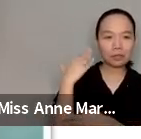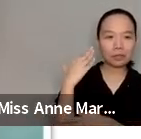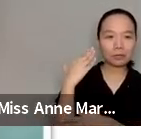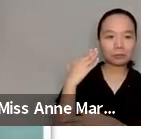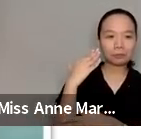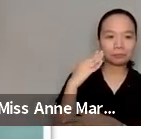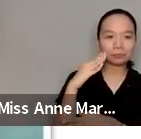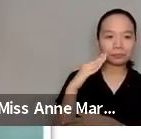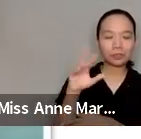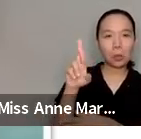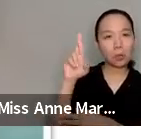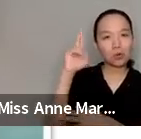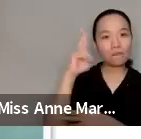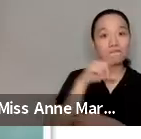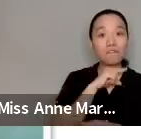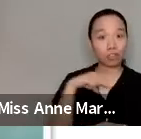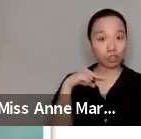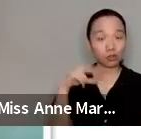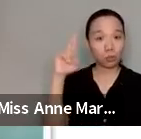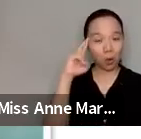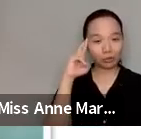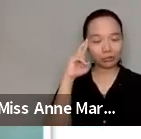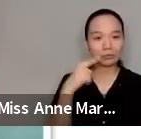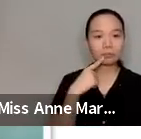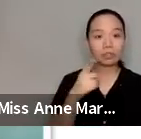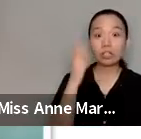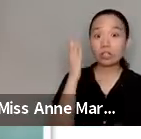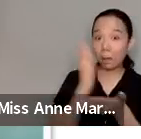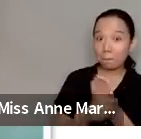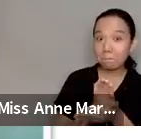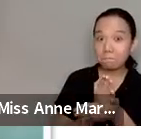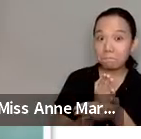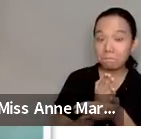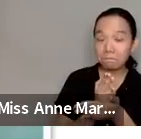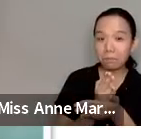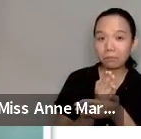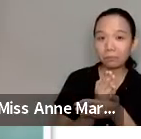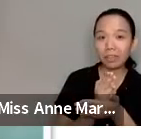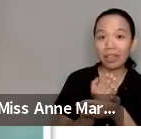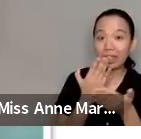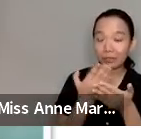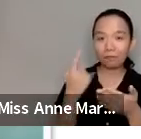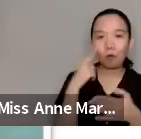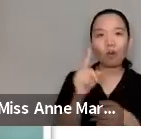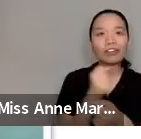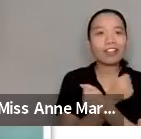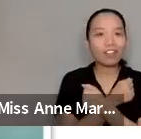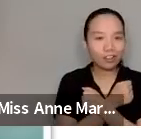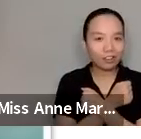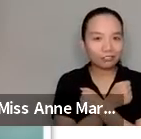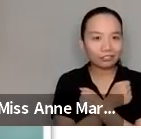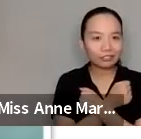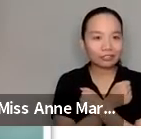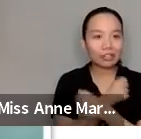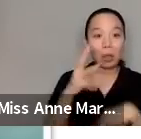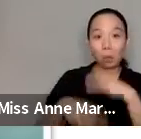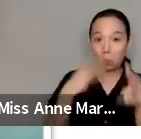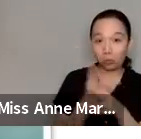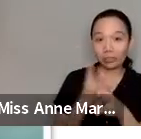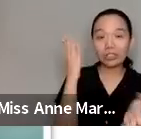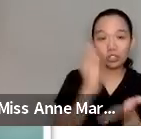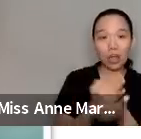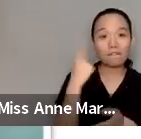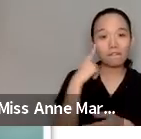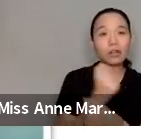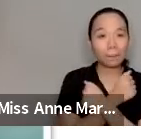Father Roy Rodriguez. Humihinto ang lahat para sa minamahal. The world stops for